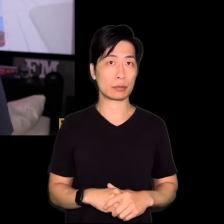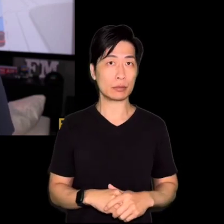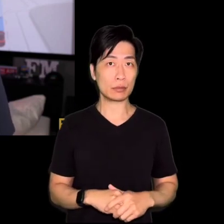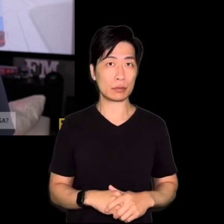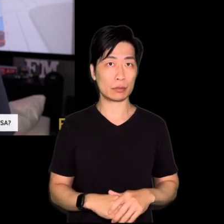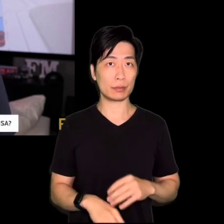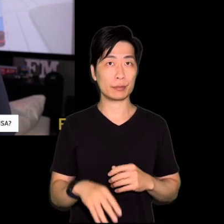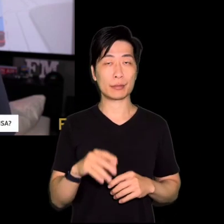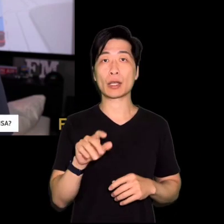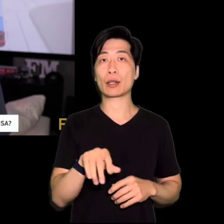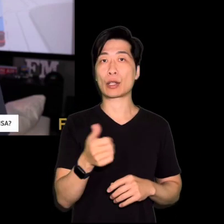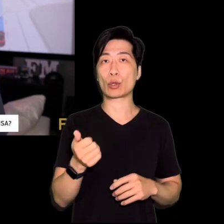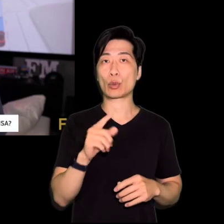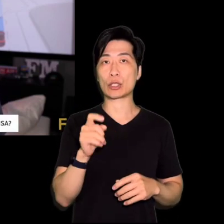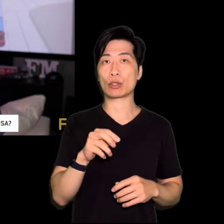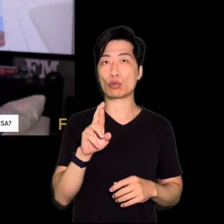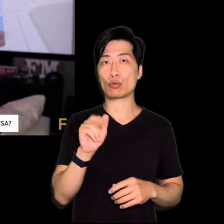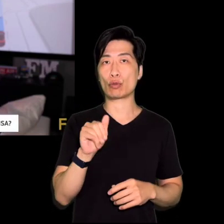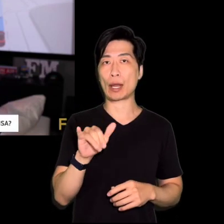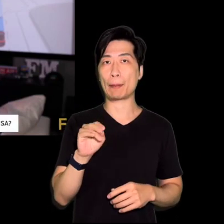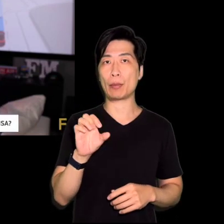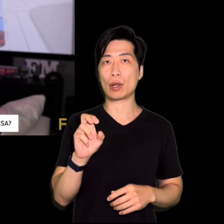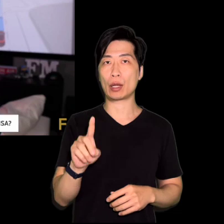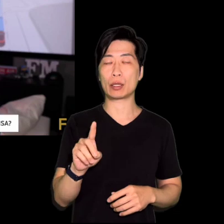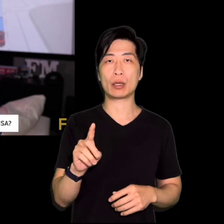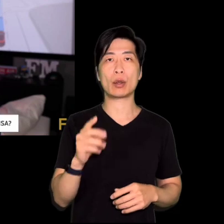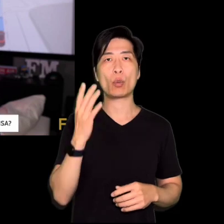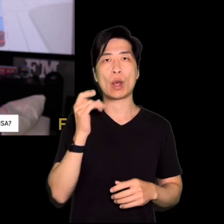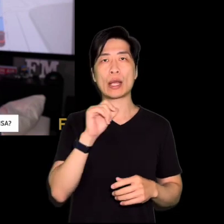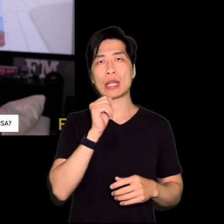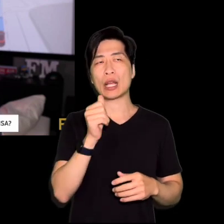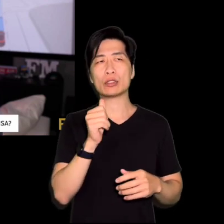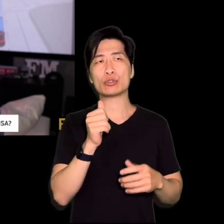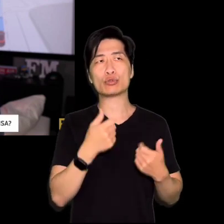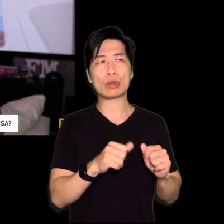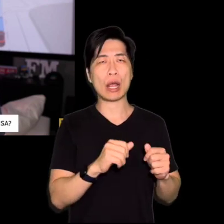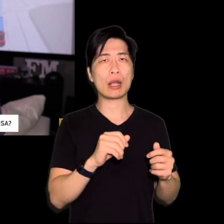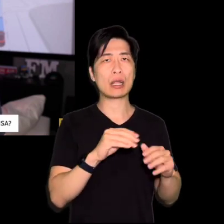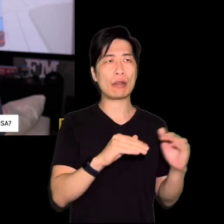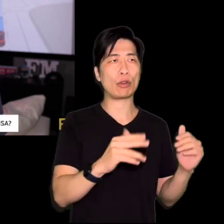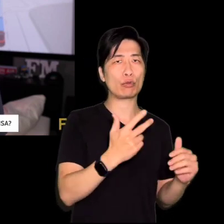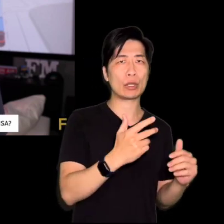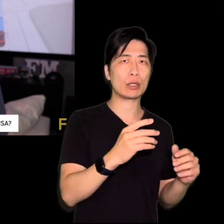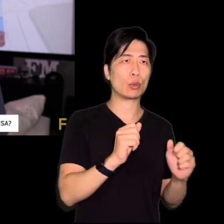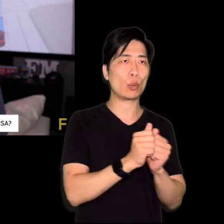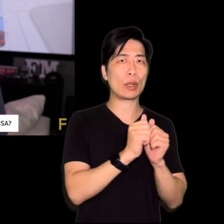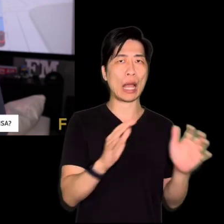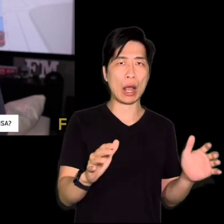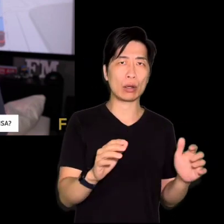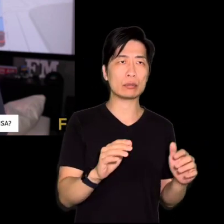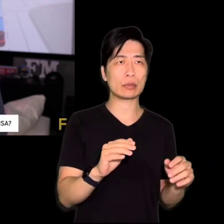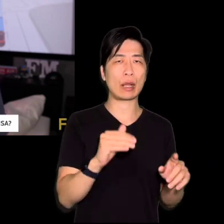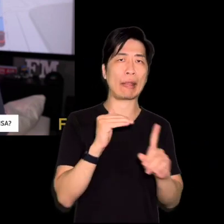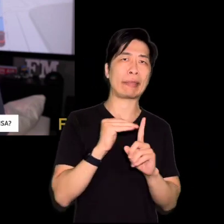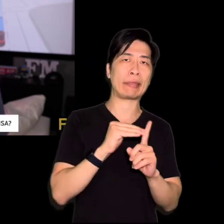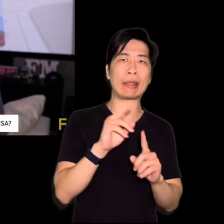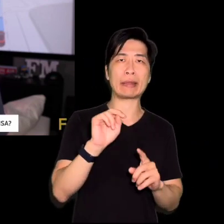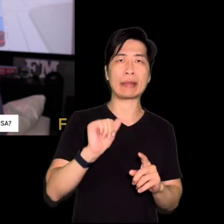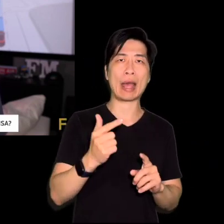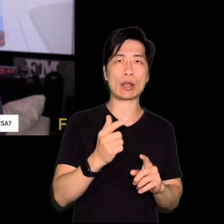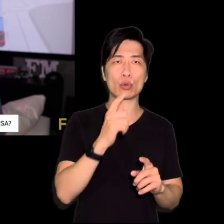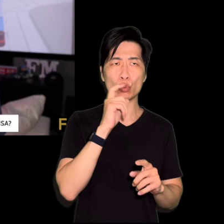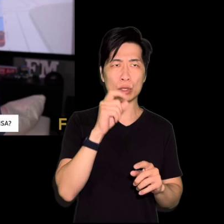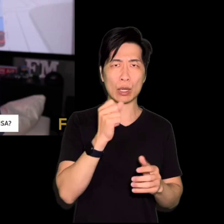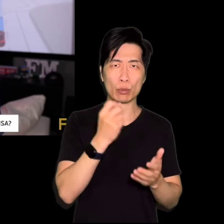it. This is a very interesting question from Raymond. Why not try level 3 first with no nag? Who needs to approve?